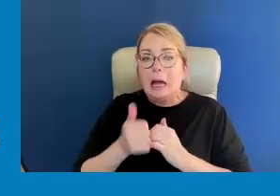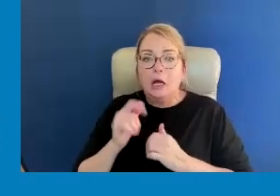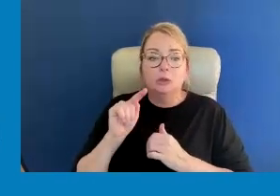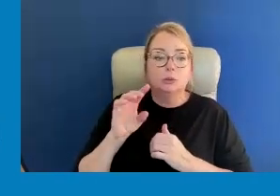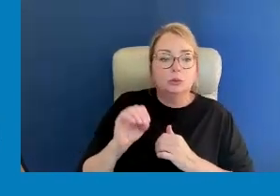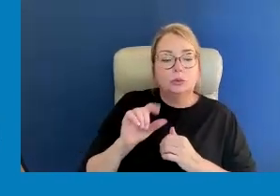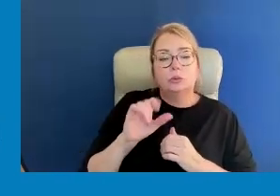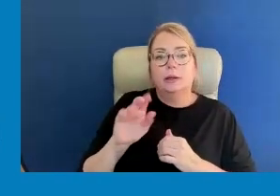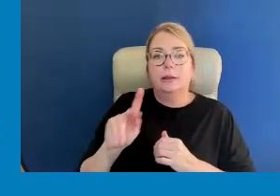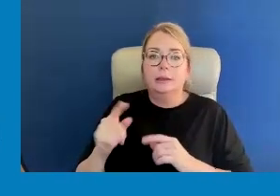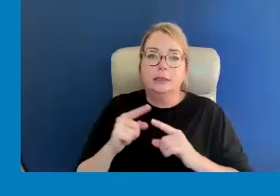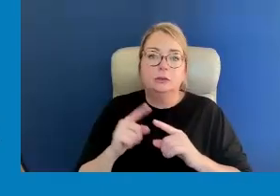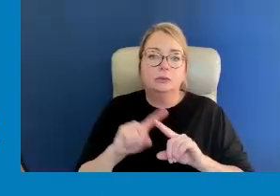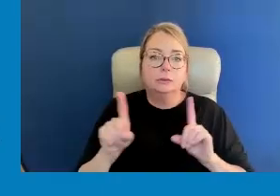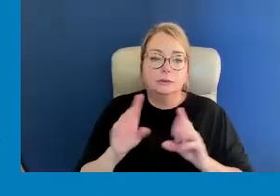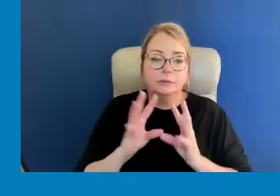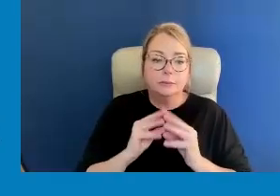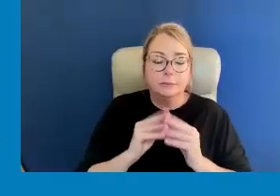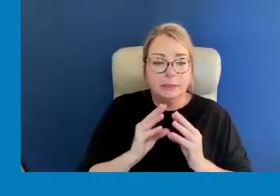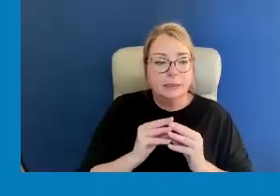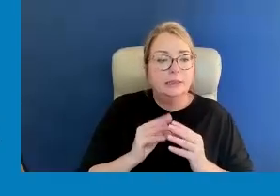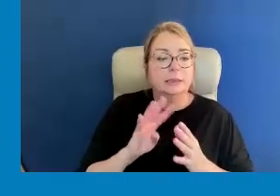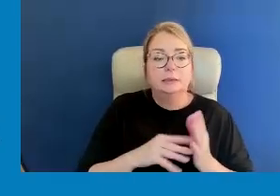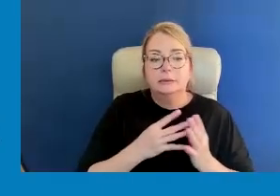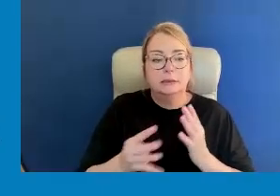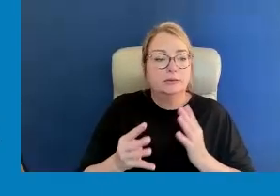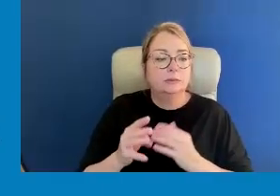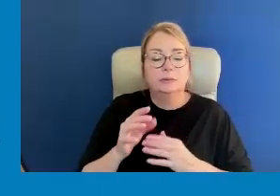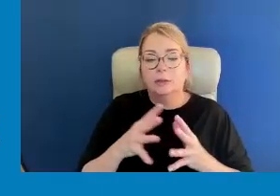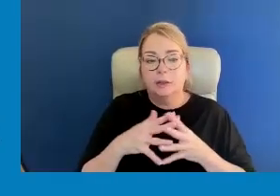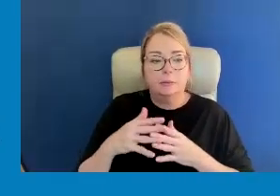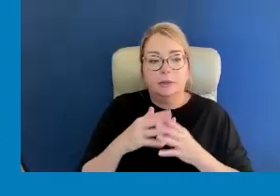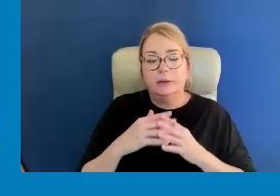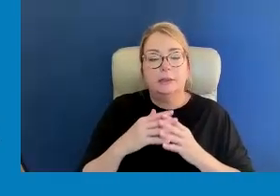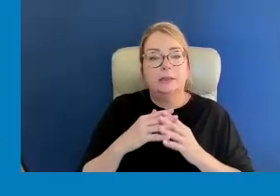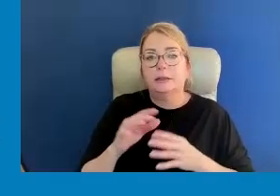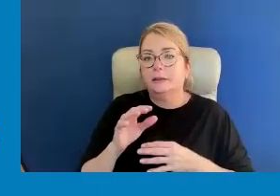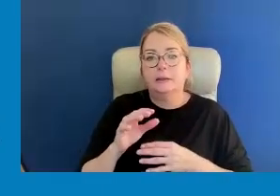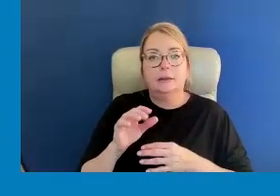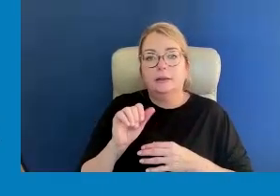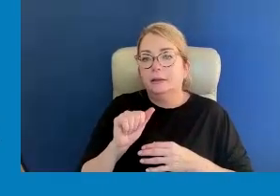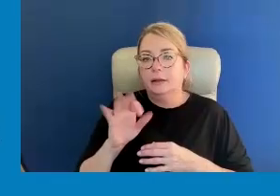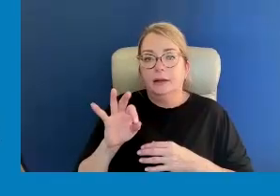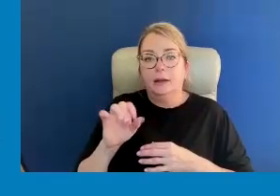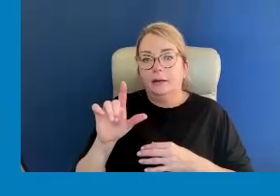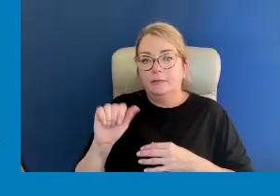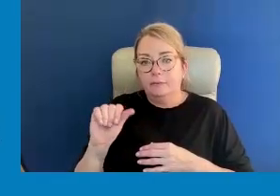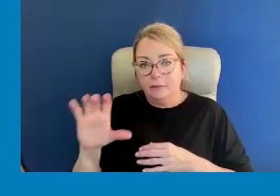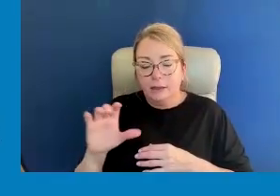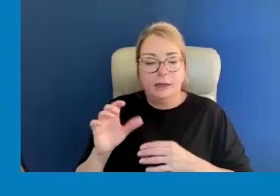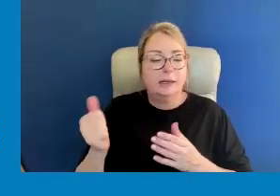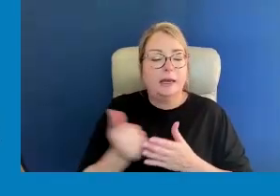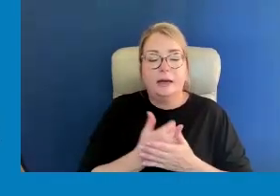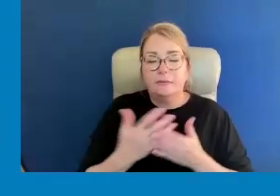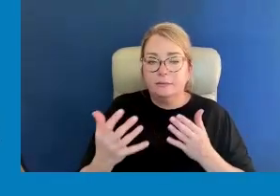links to our different meetings, meeting schedules, American Fidelity, AFLAC information, Trustmark information. It's all there on the